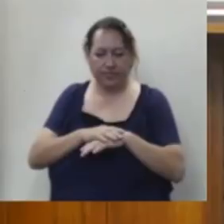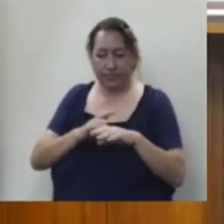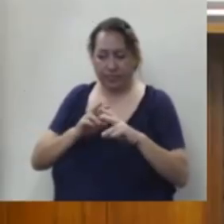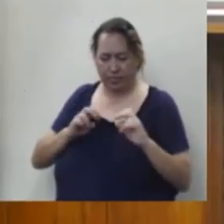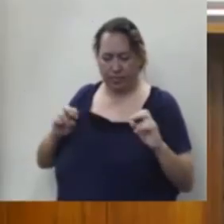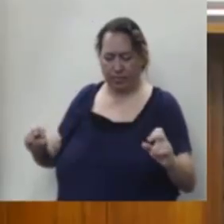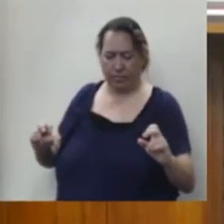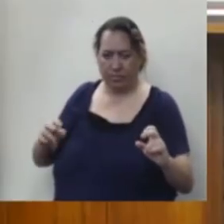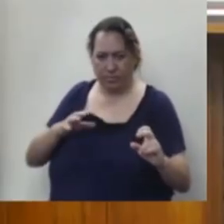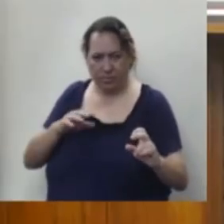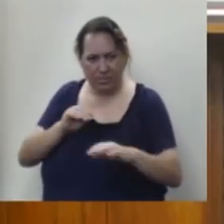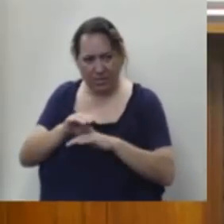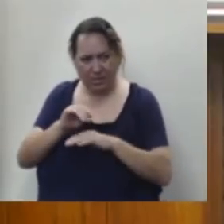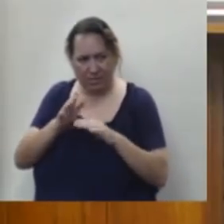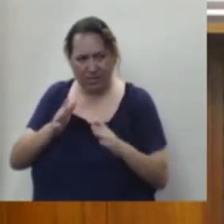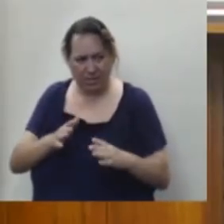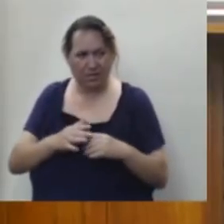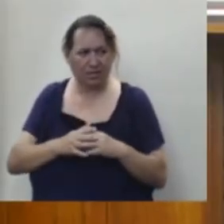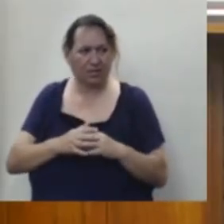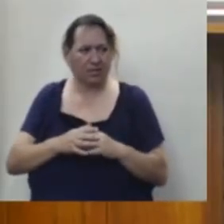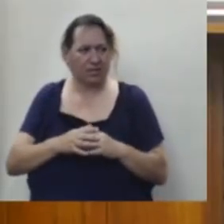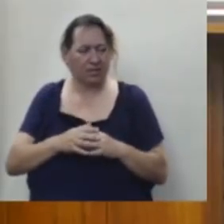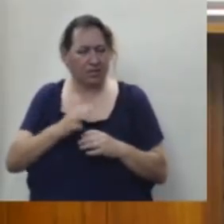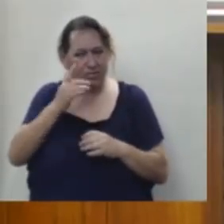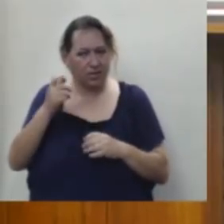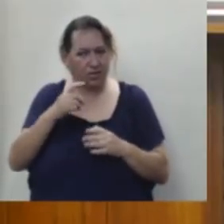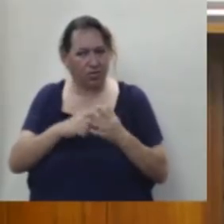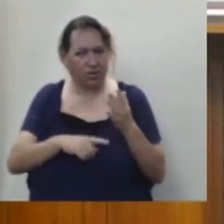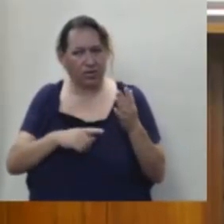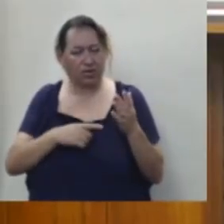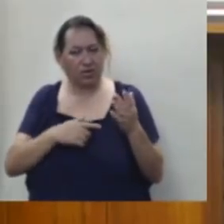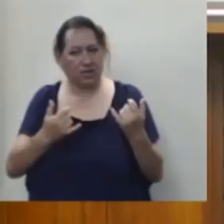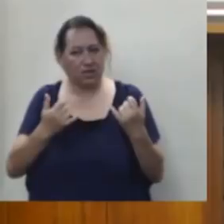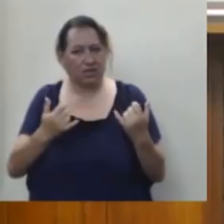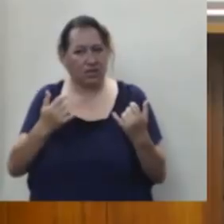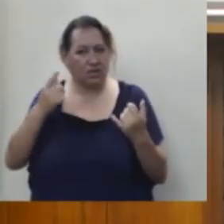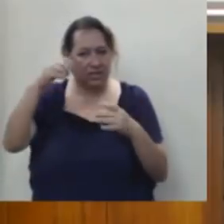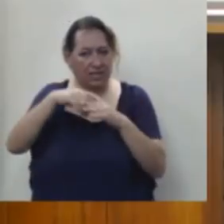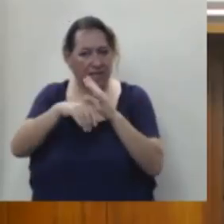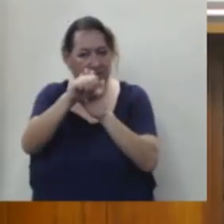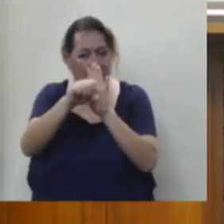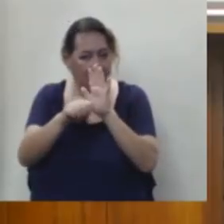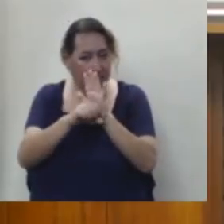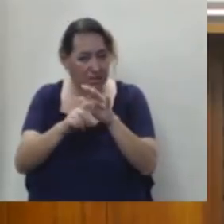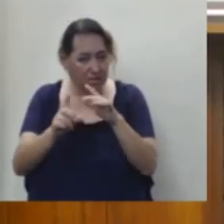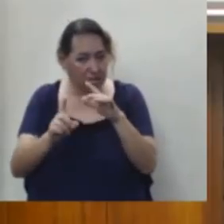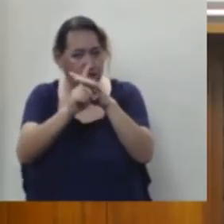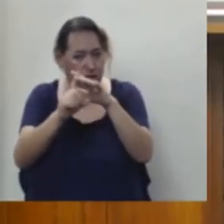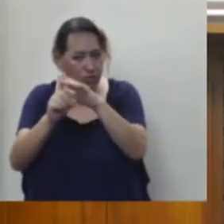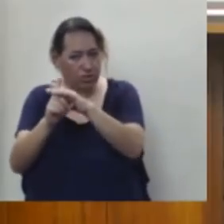bipartisan group? Because what it appears to be emerging in the States is that it's becoming a political question